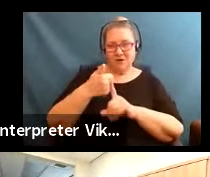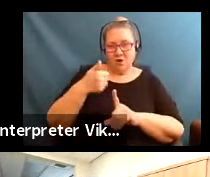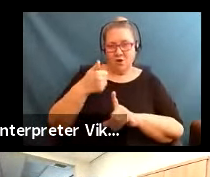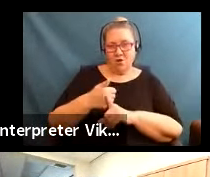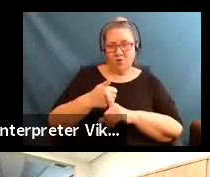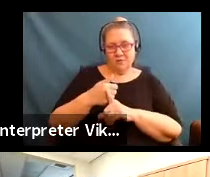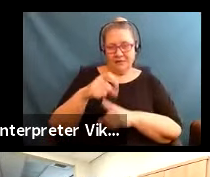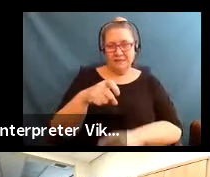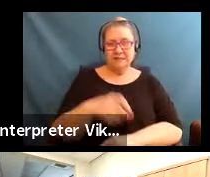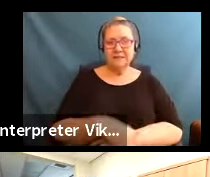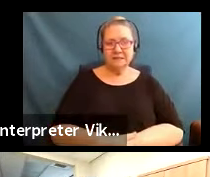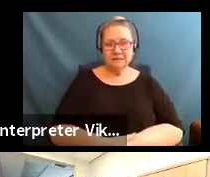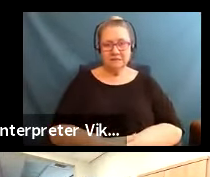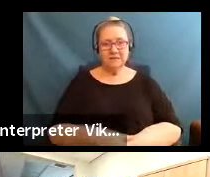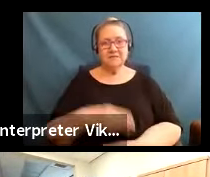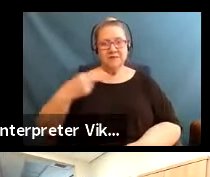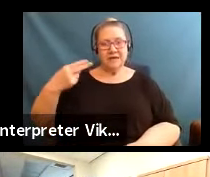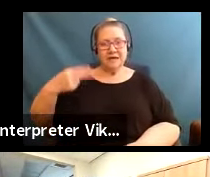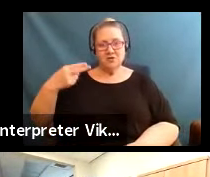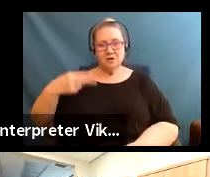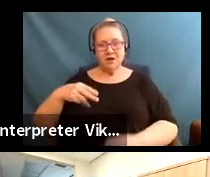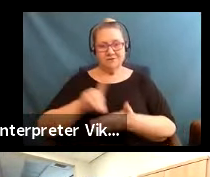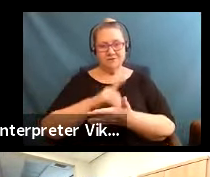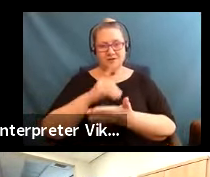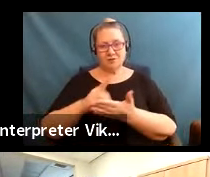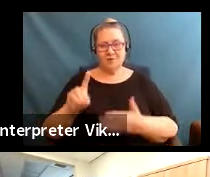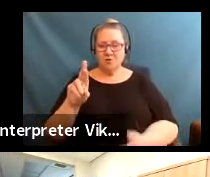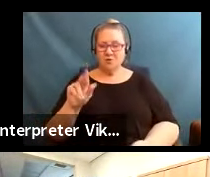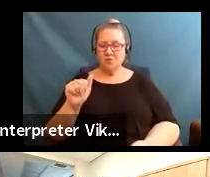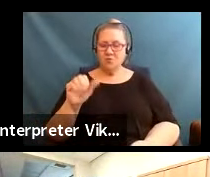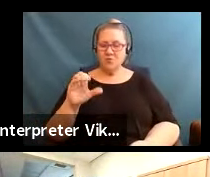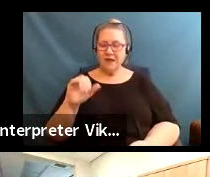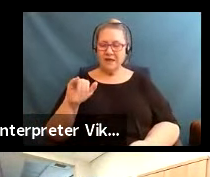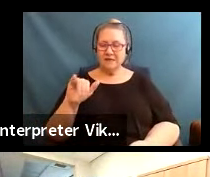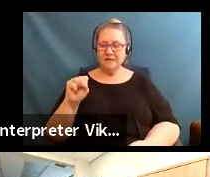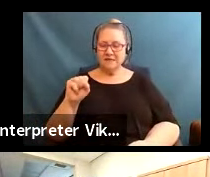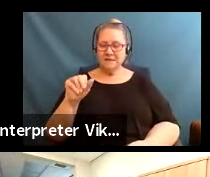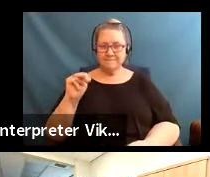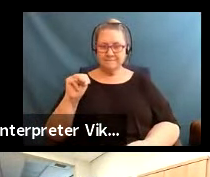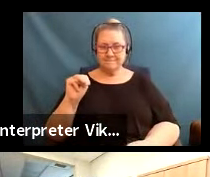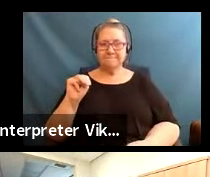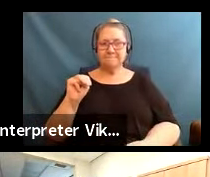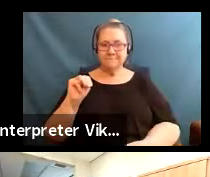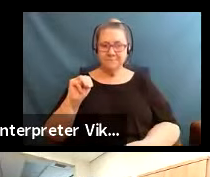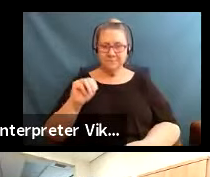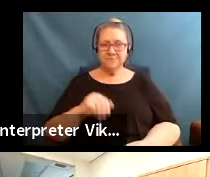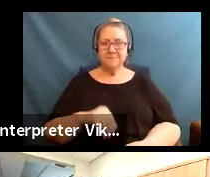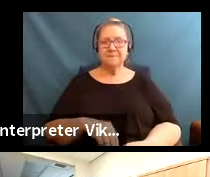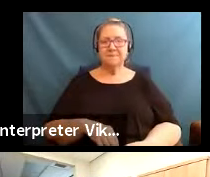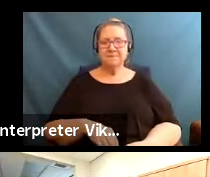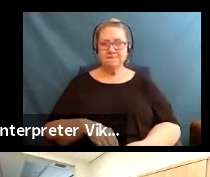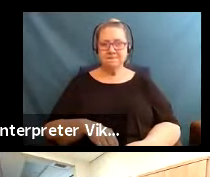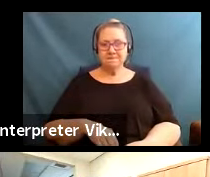history of racism, the way Dr. Burke mentioned, and